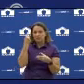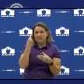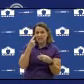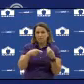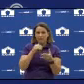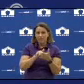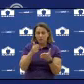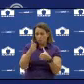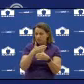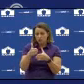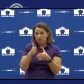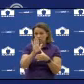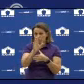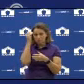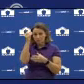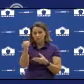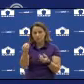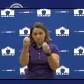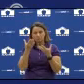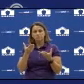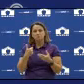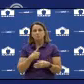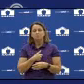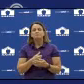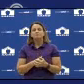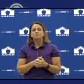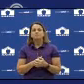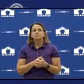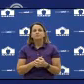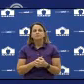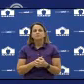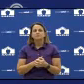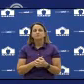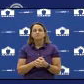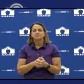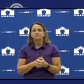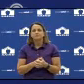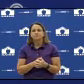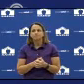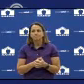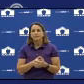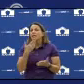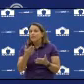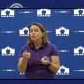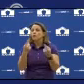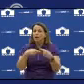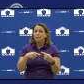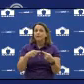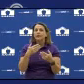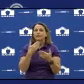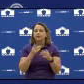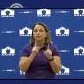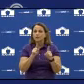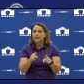about. If you want to share that, please share that with us so we can consider that moving forward. Thank you for coming. Thank you for